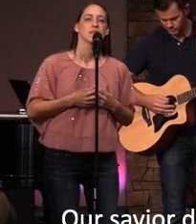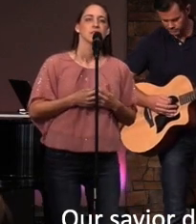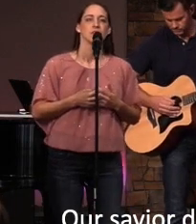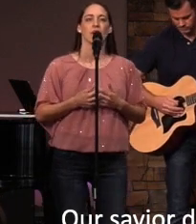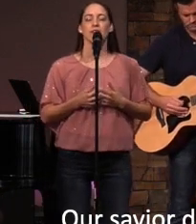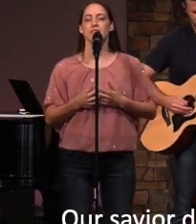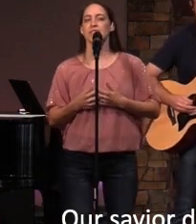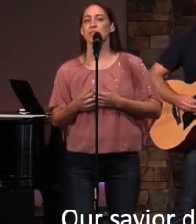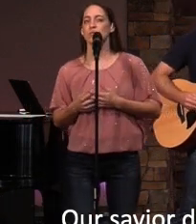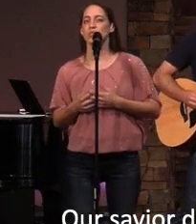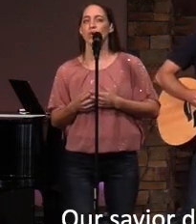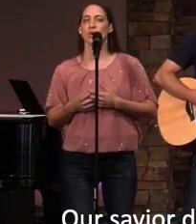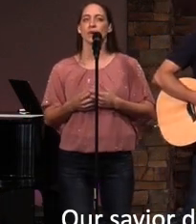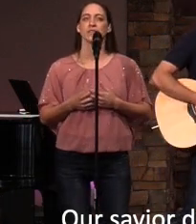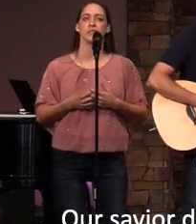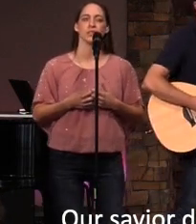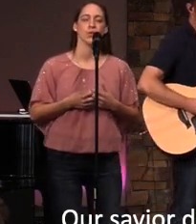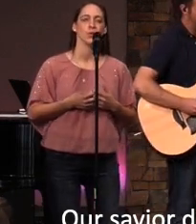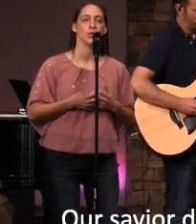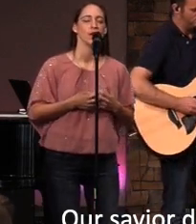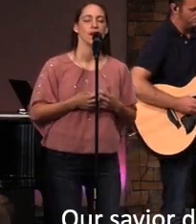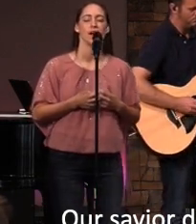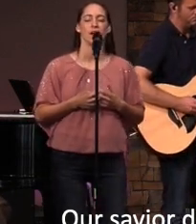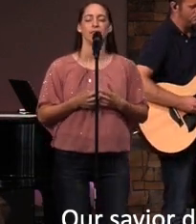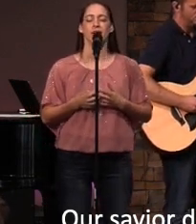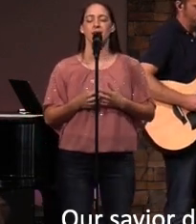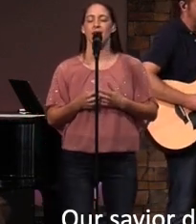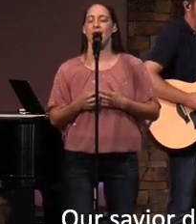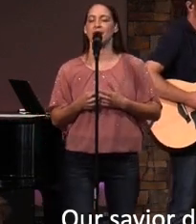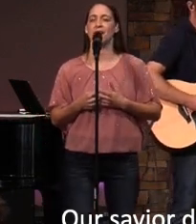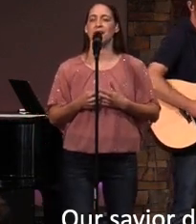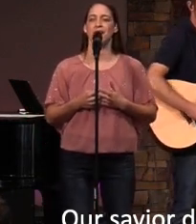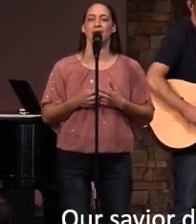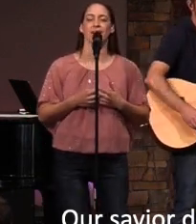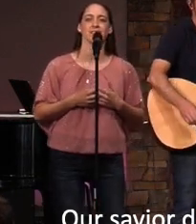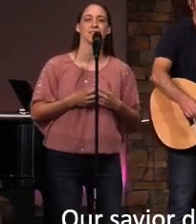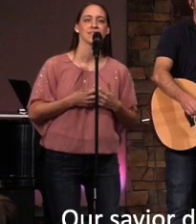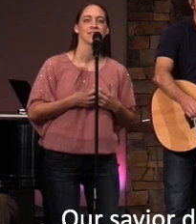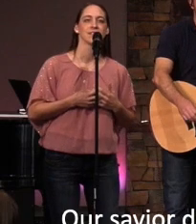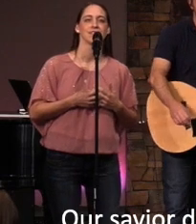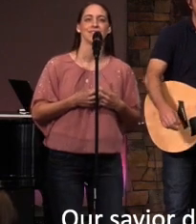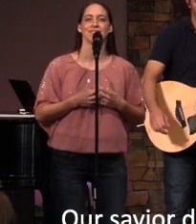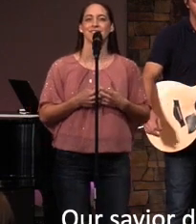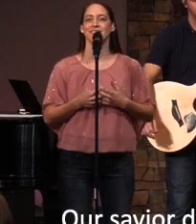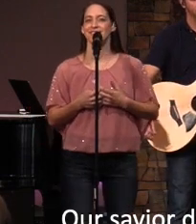Darkness rejoices Darkness heaven is lost